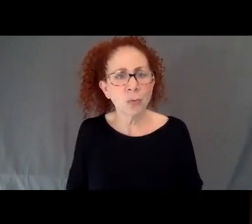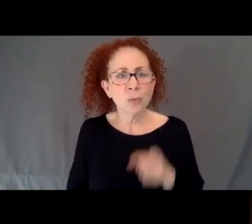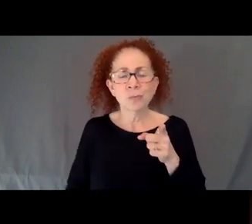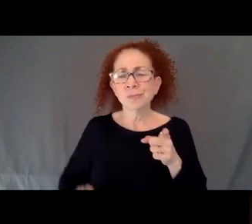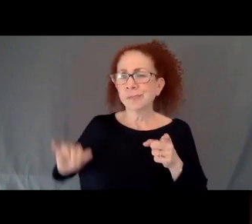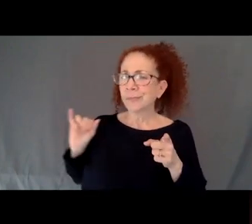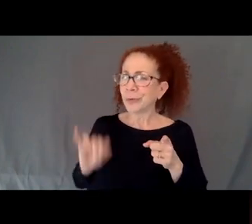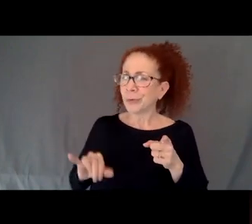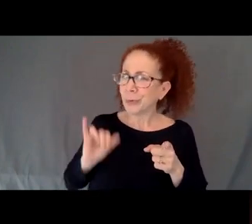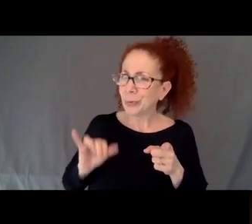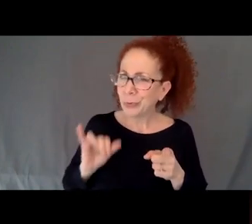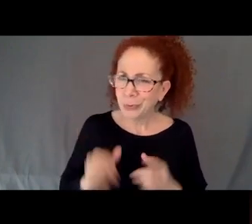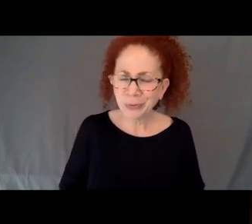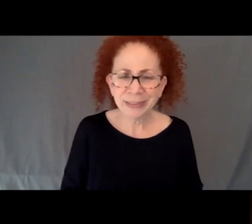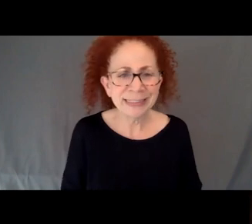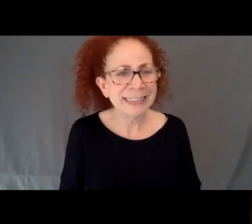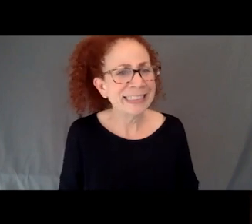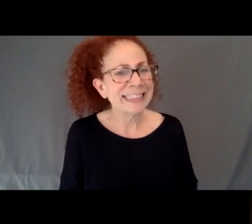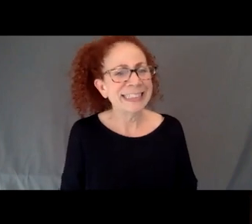Ooh.